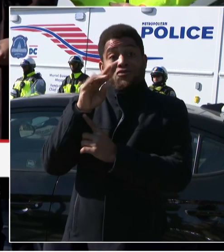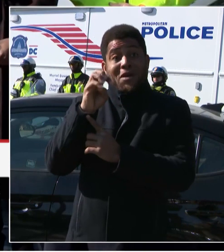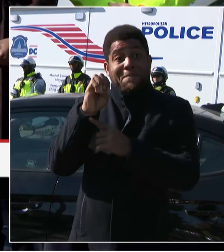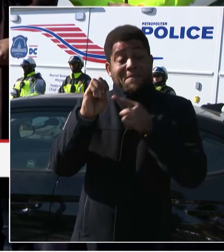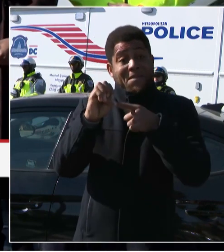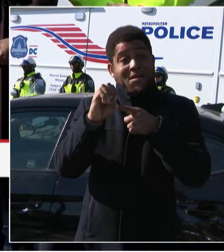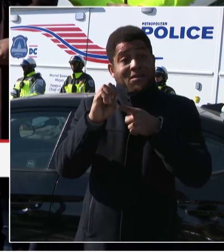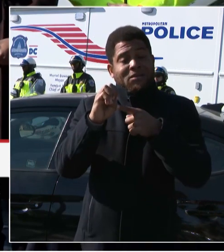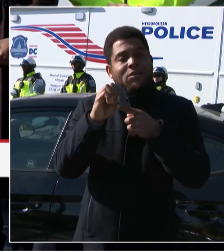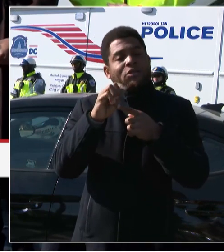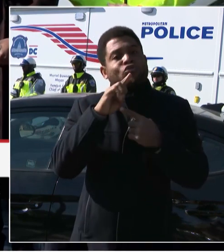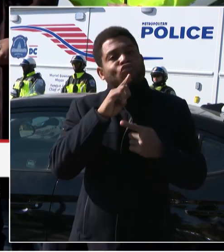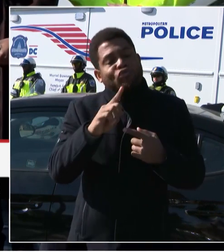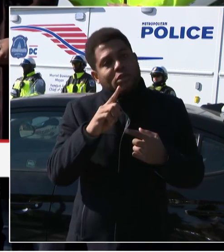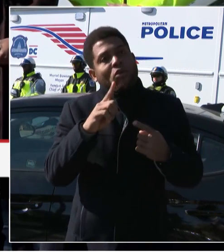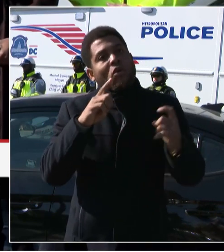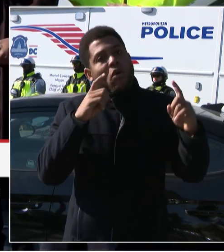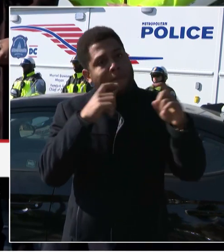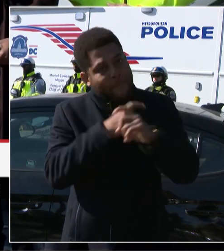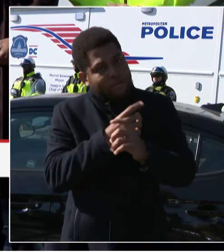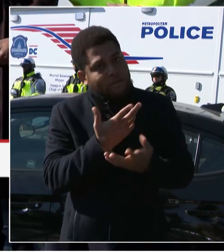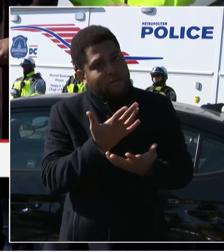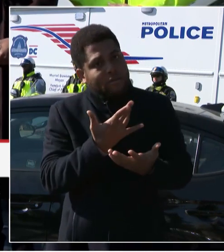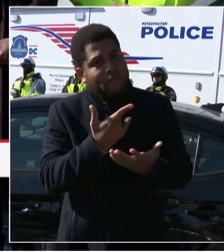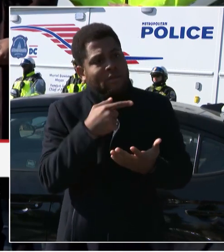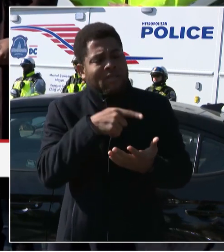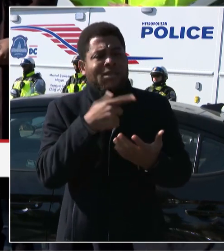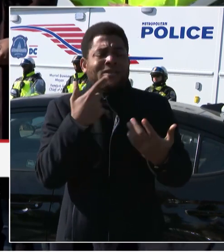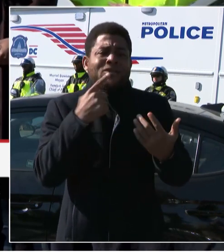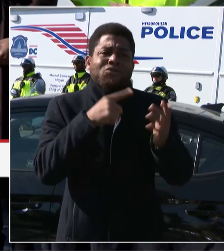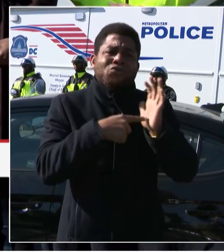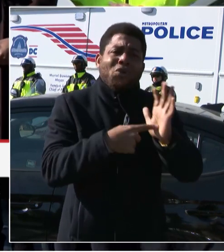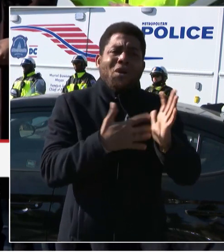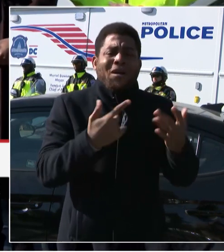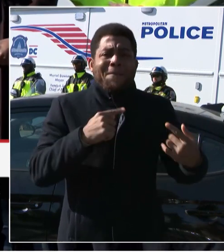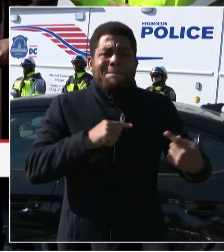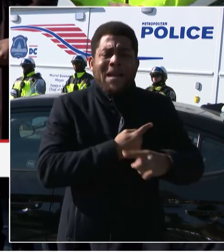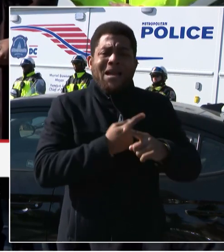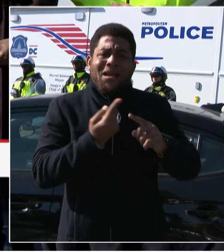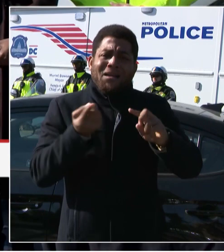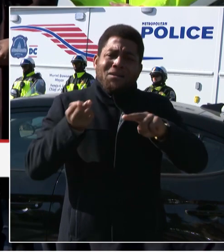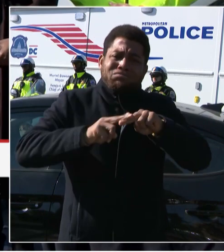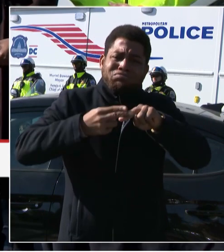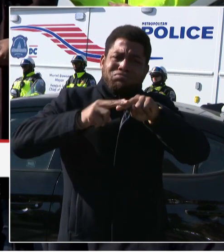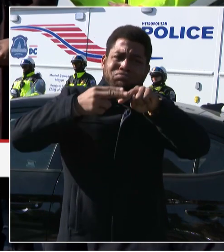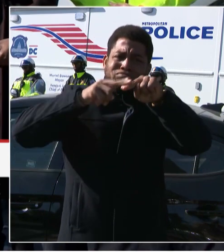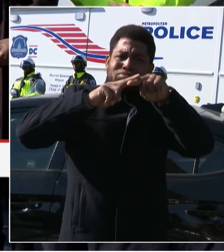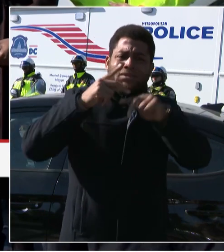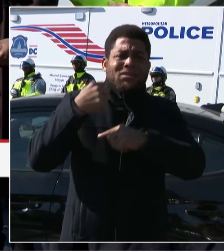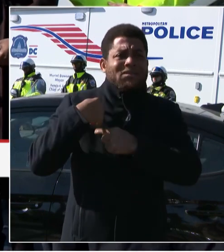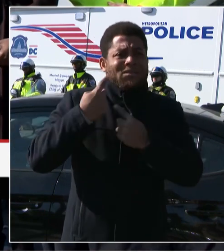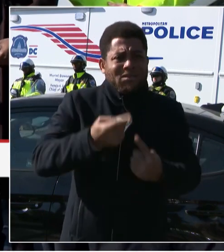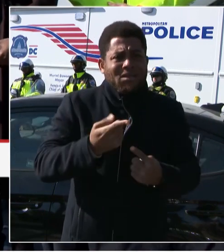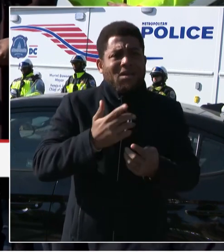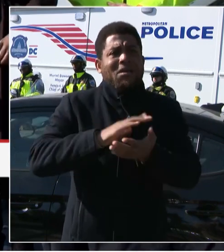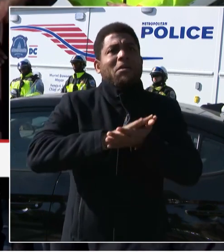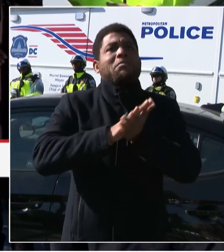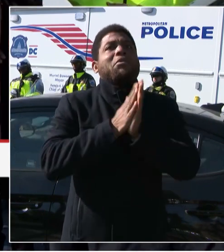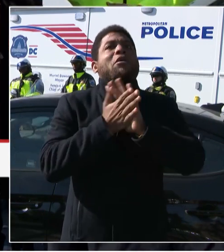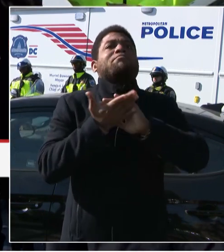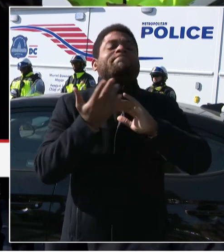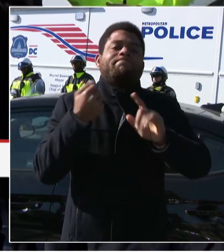symptom of compounding pain. But when we see that things are not working, we have a duty to